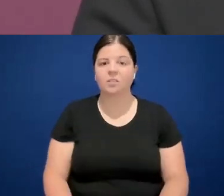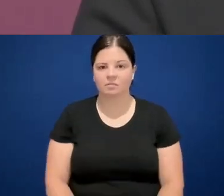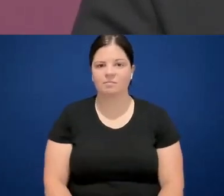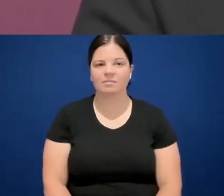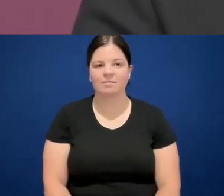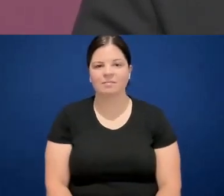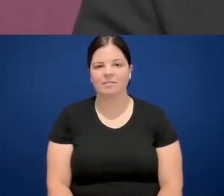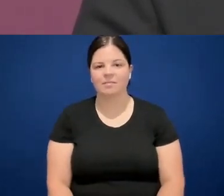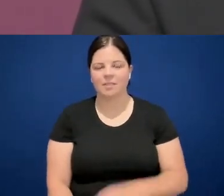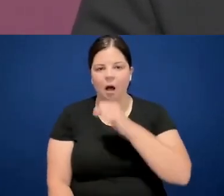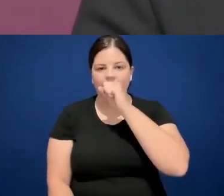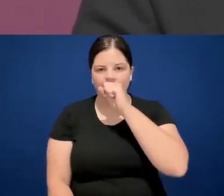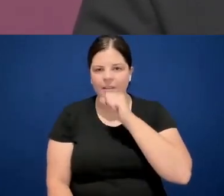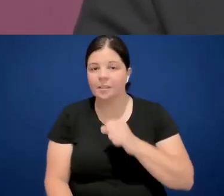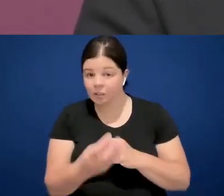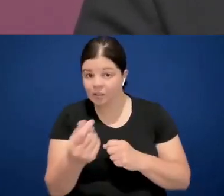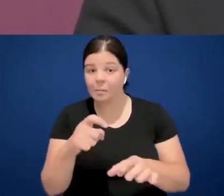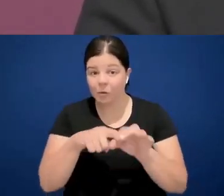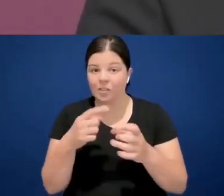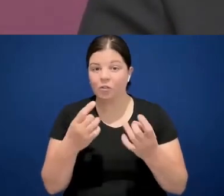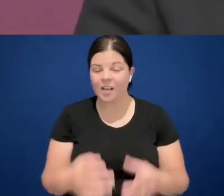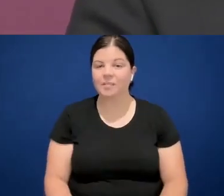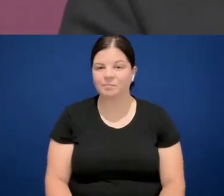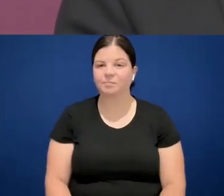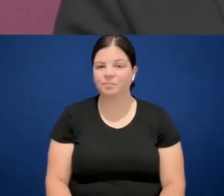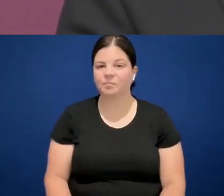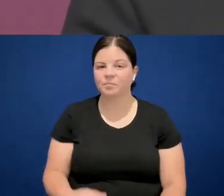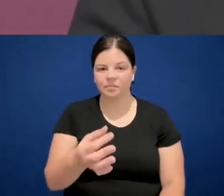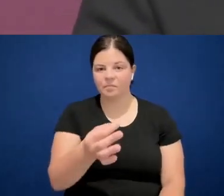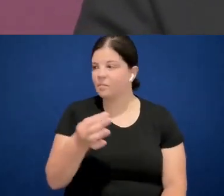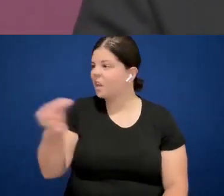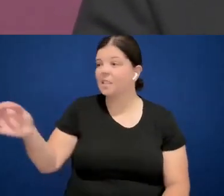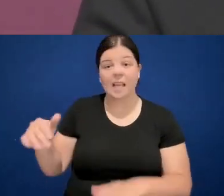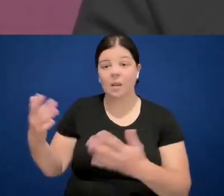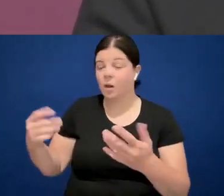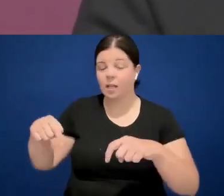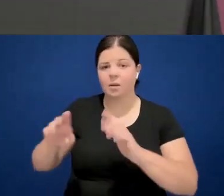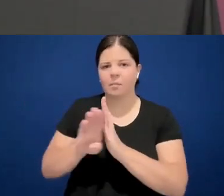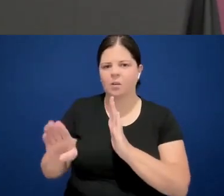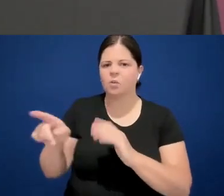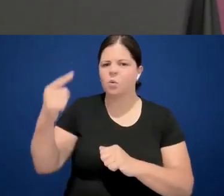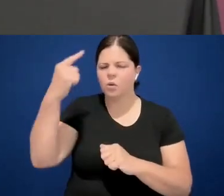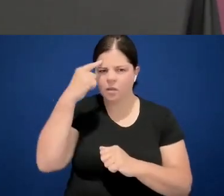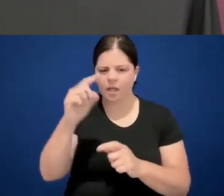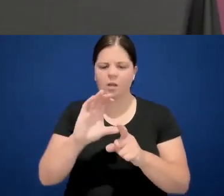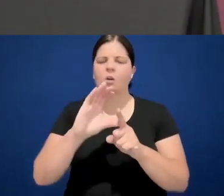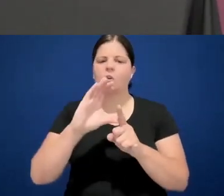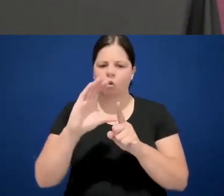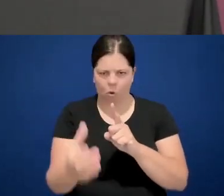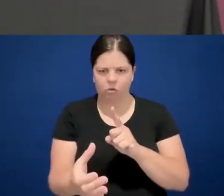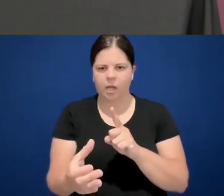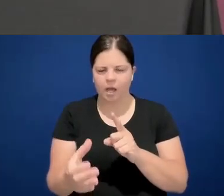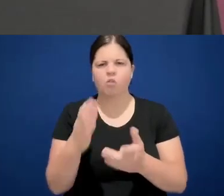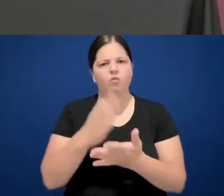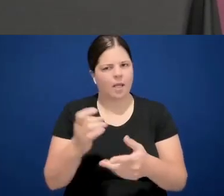We've got some questions already. To everybody on the panel, to what extent is culture an important factor in corruption